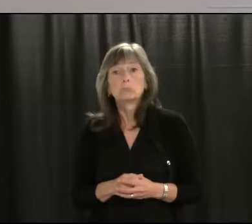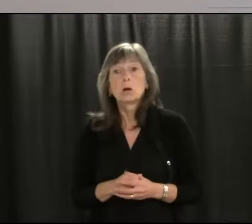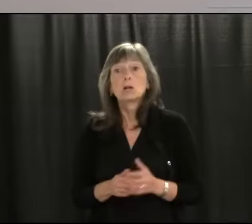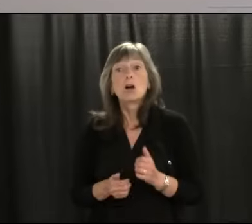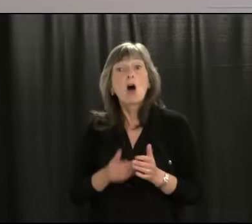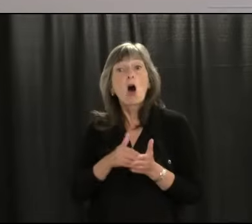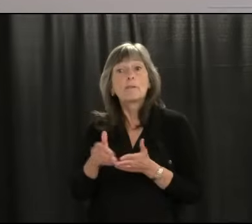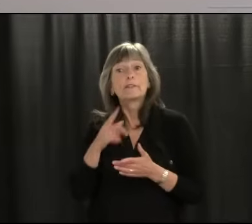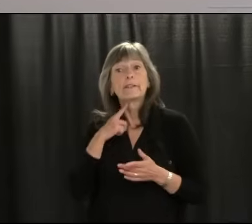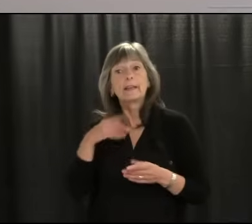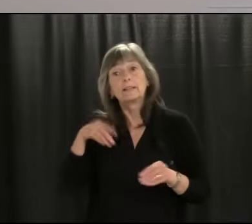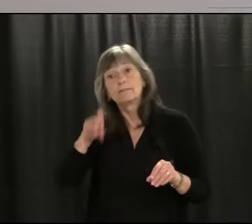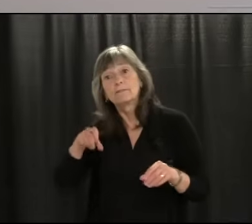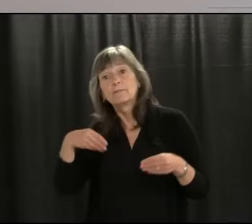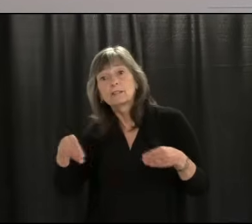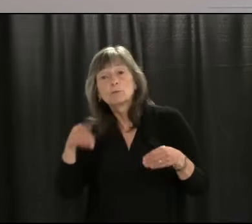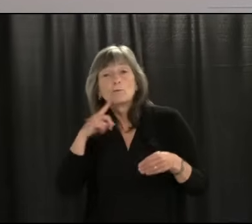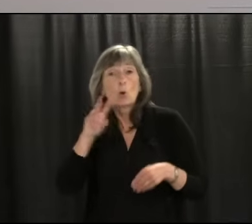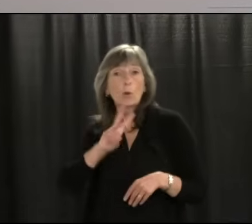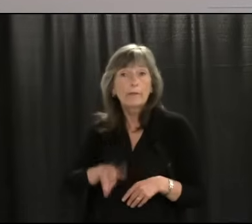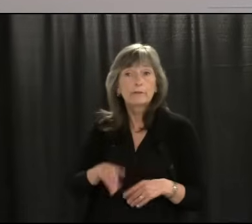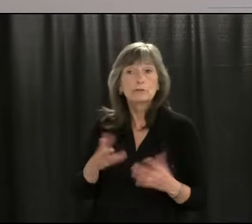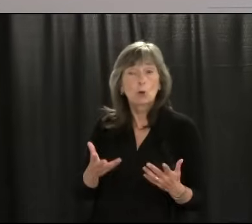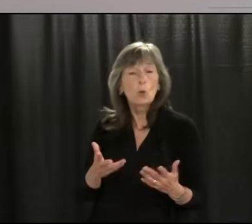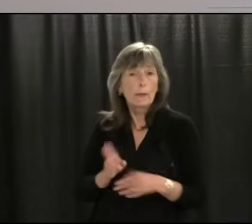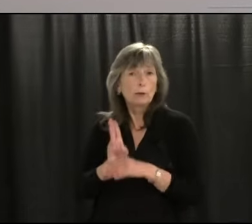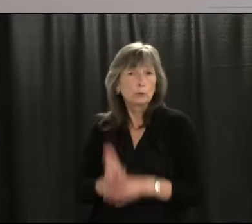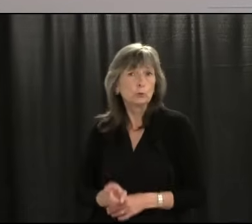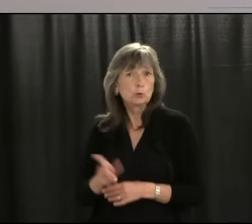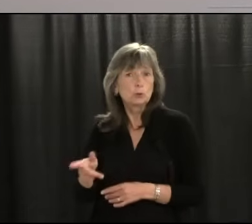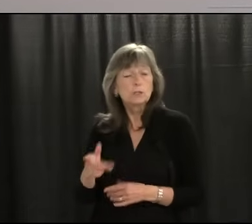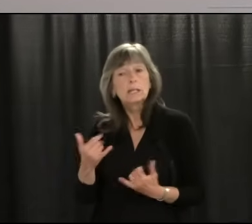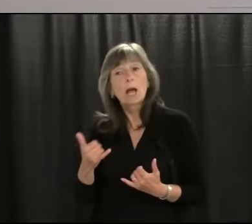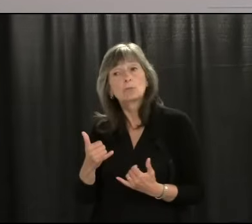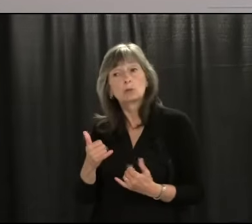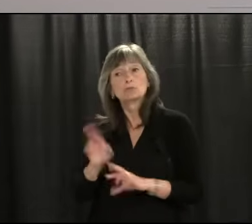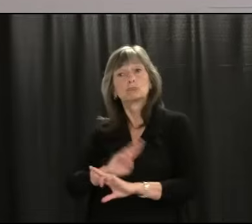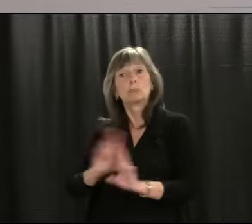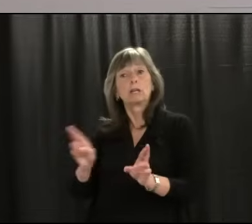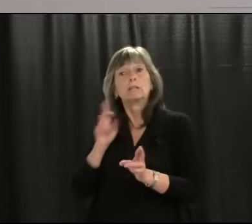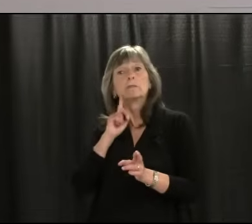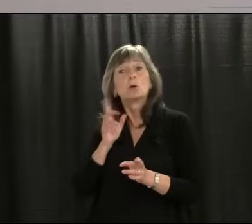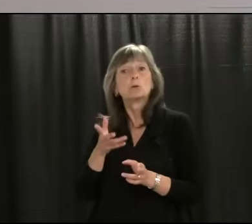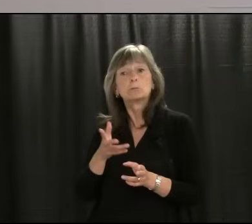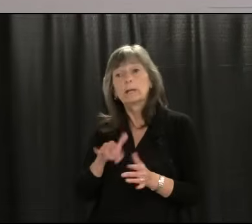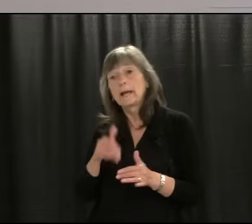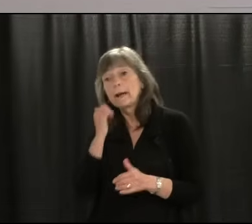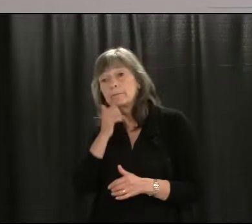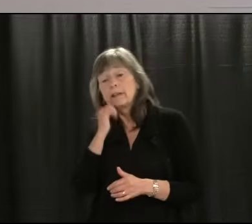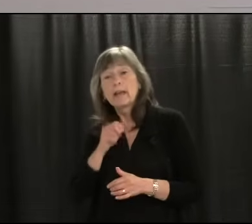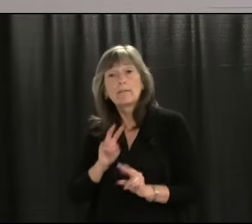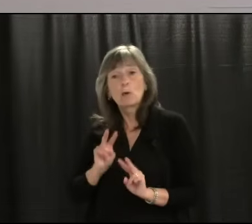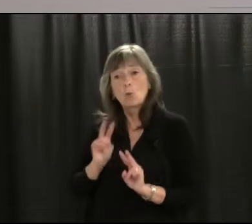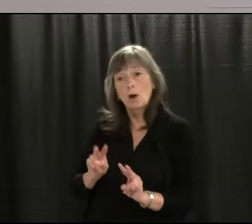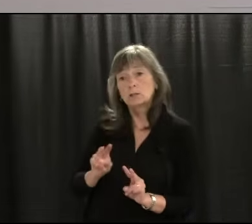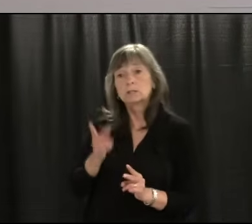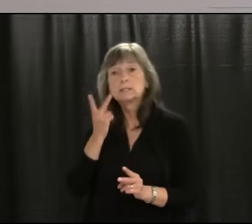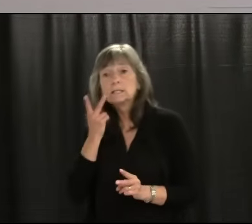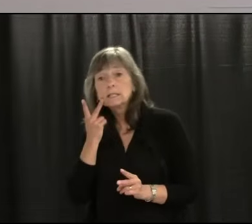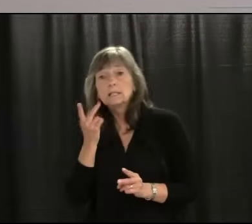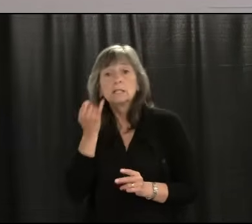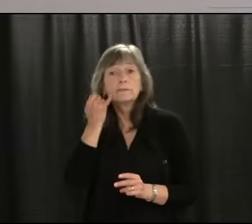weather or any other such things. So they'll now put those plans in place to deal with it on a day-by-day basis. But again, safety